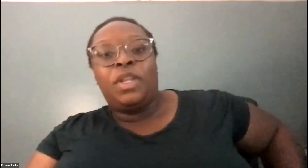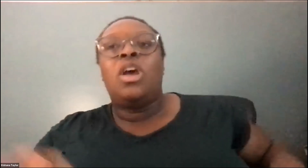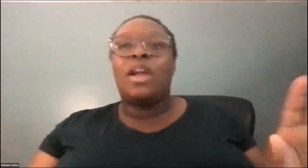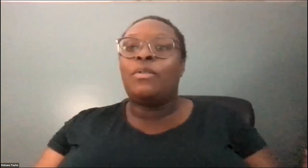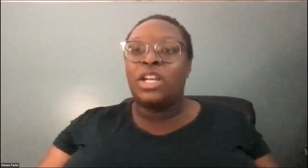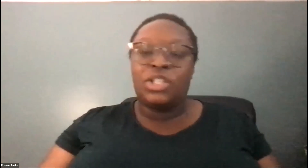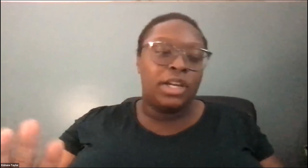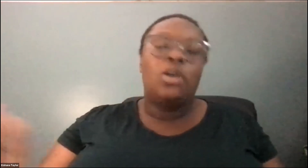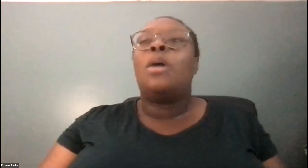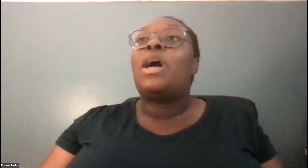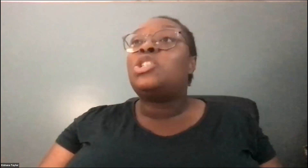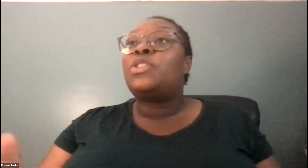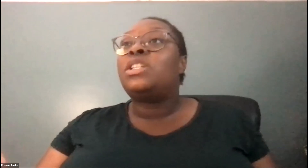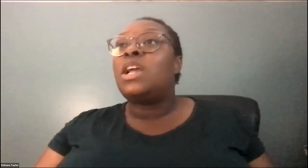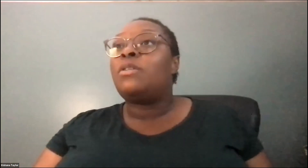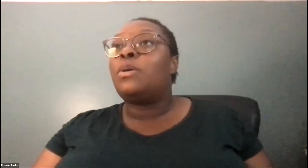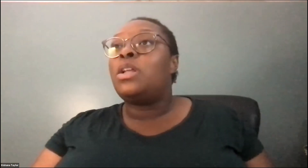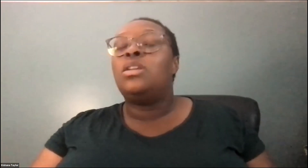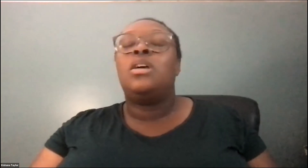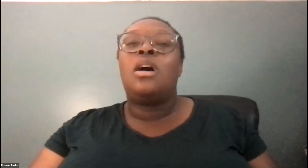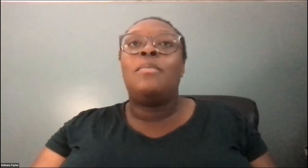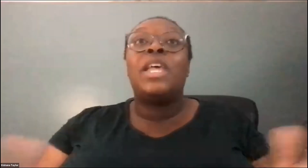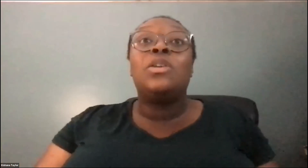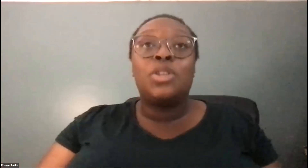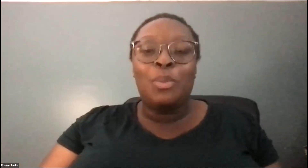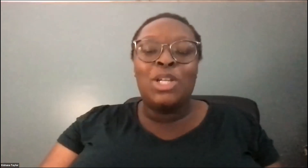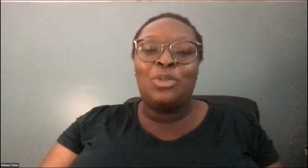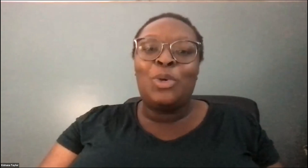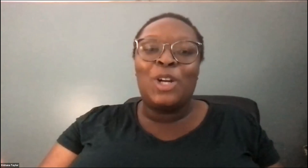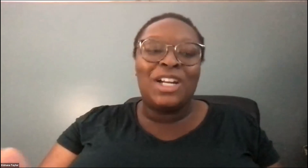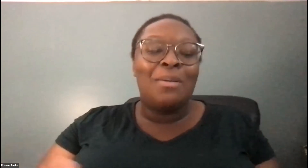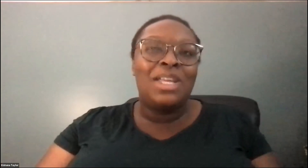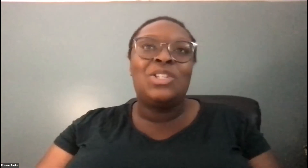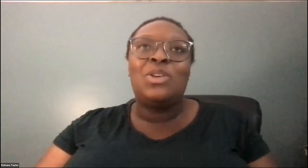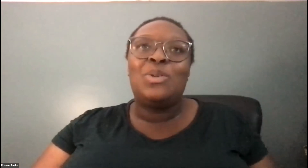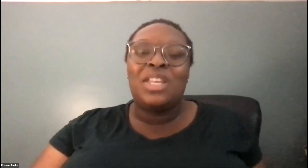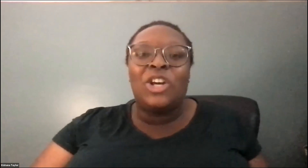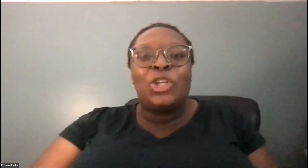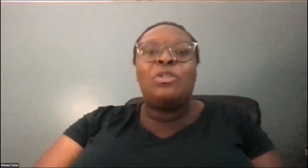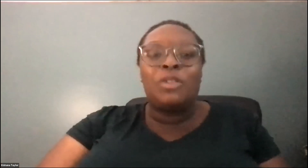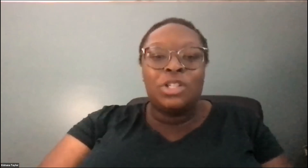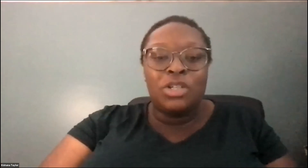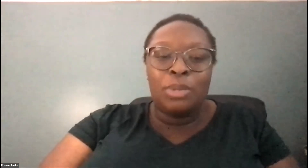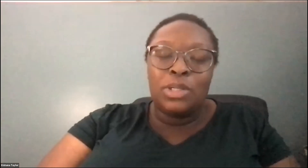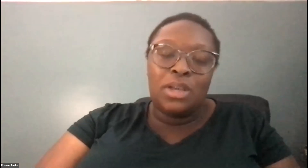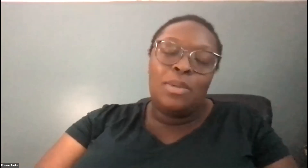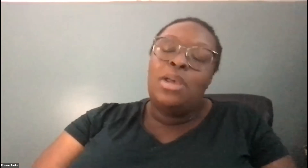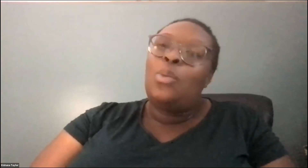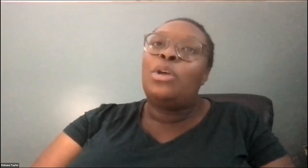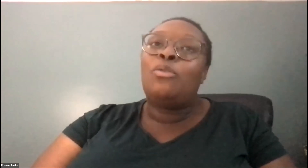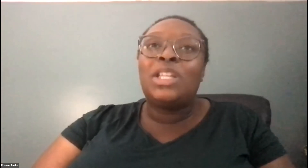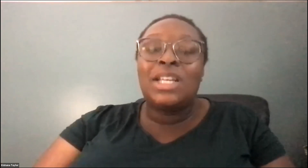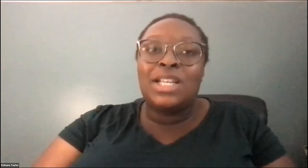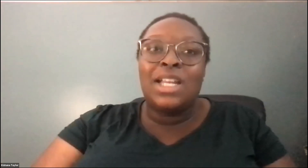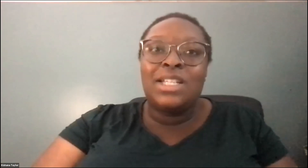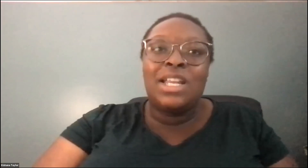Okay, all right, we're ready to start now. Apologies for the delay, everyone. Thank you so much for coming to the Early Career Research Symposium. We